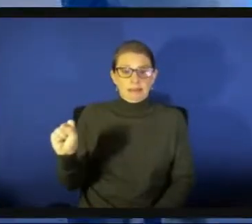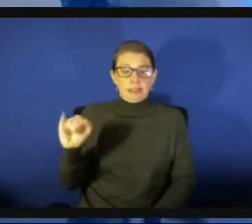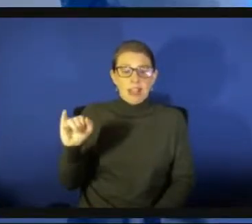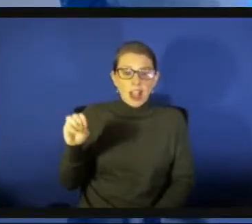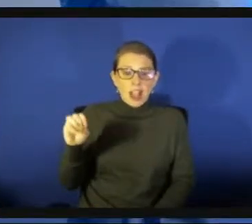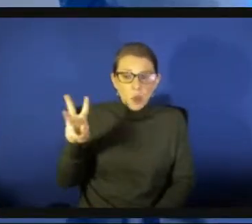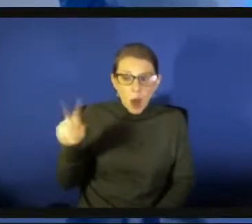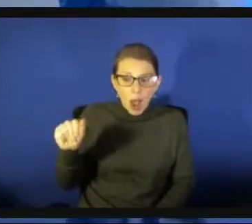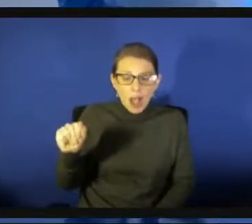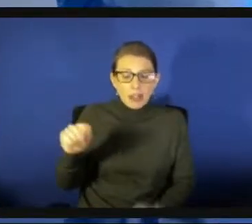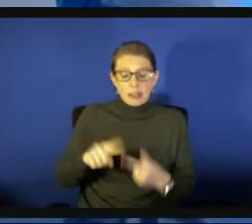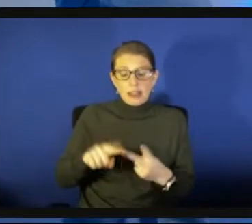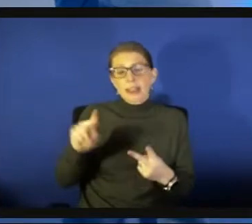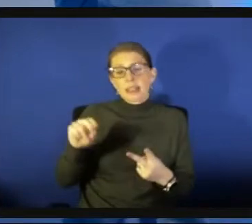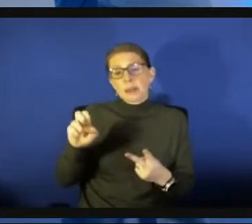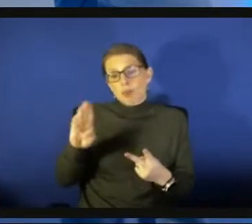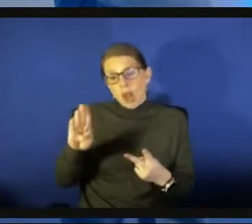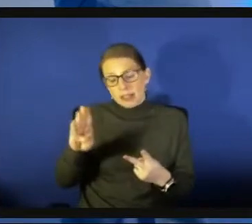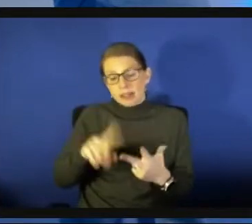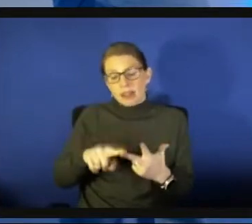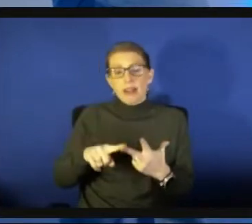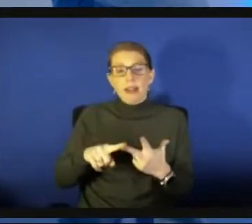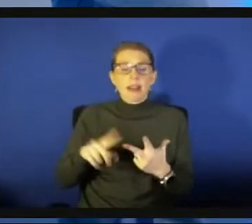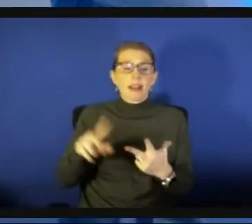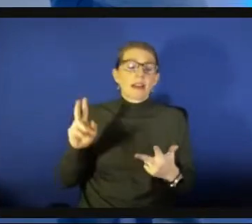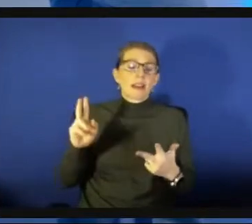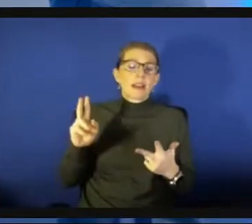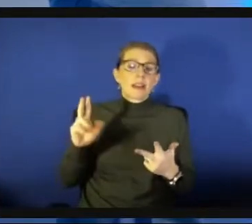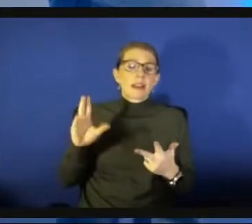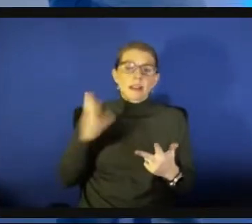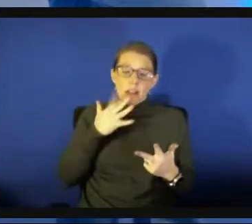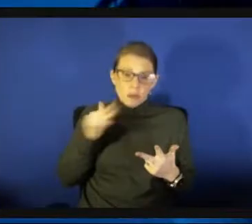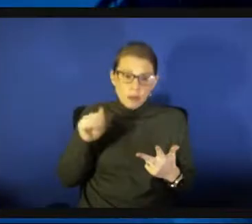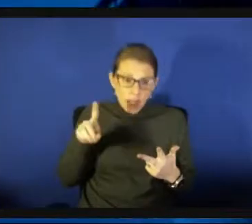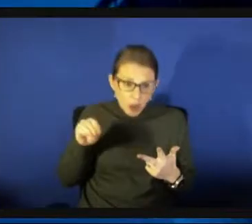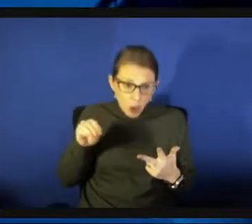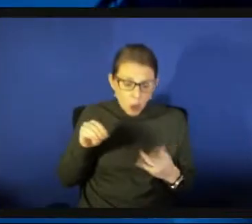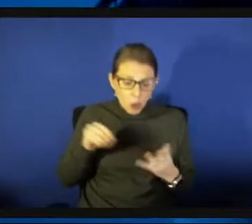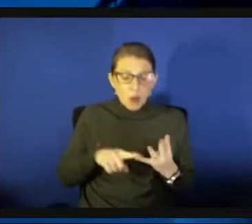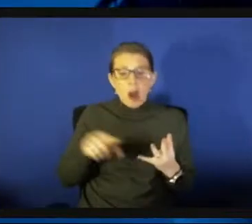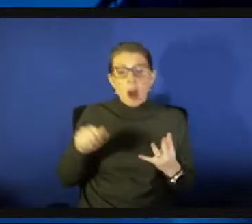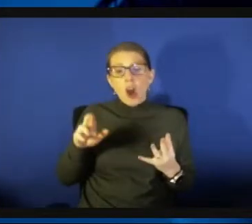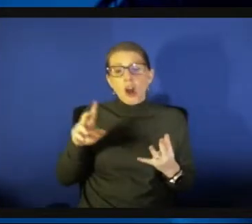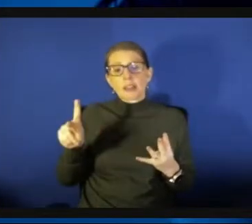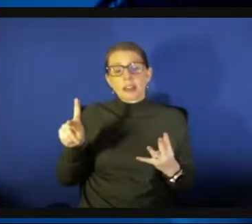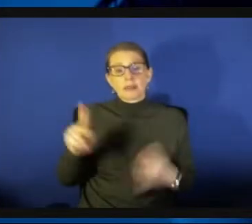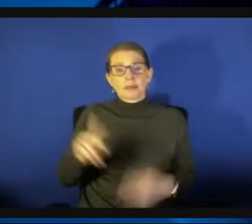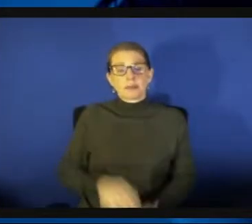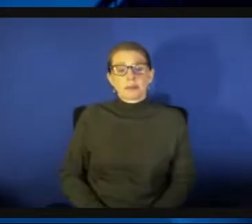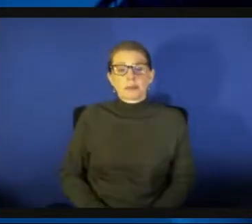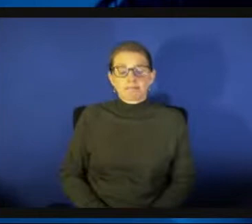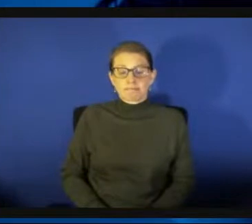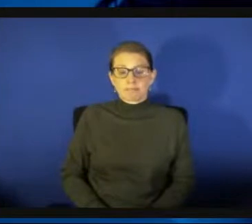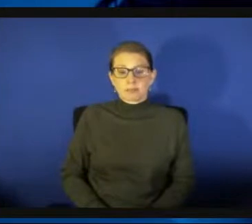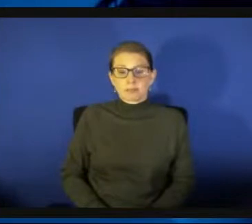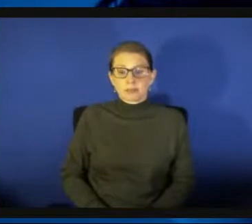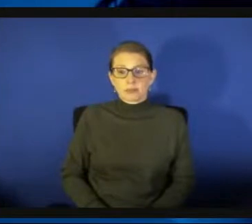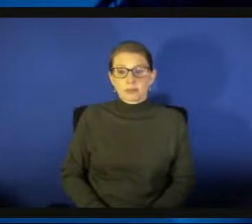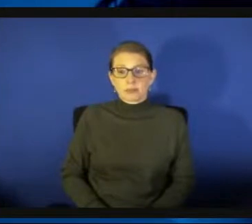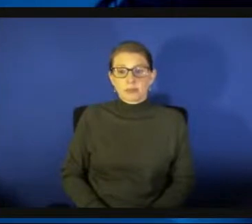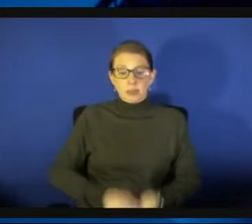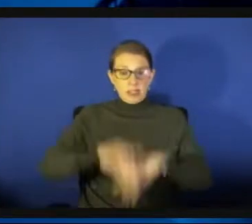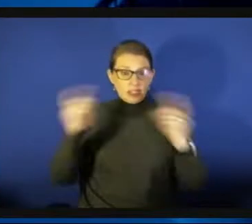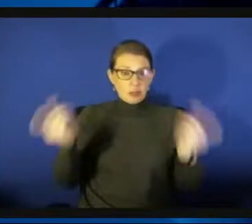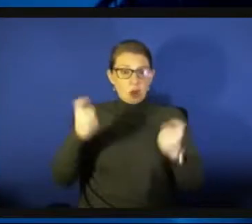Nebraska, Colorado, and Arkansas. And we are marking this milestone by ceremoniously pulling the curtain off